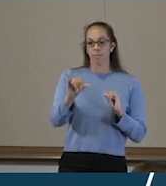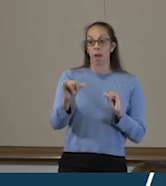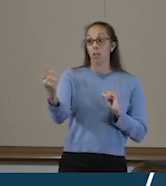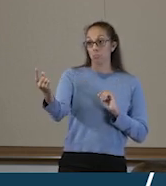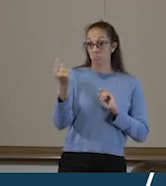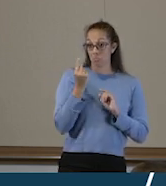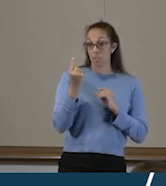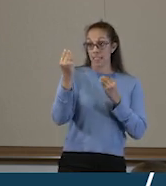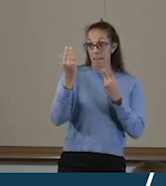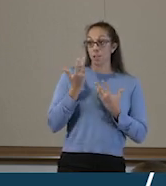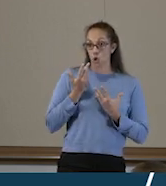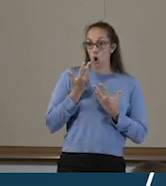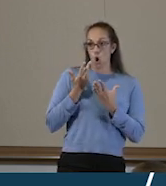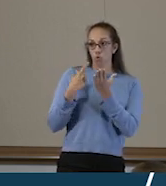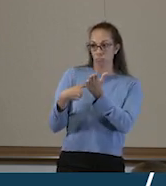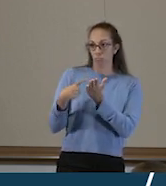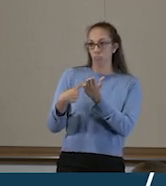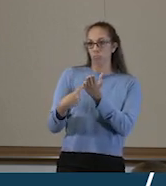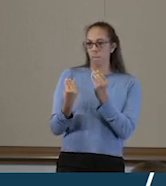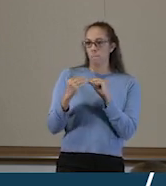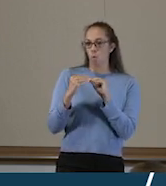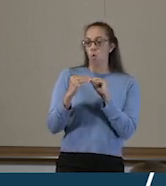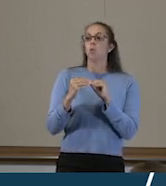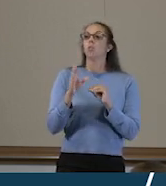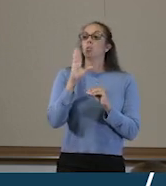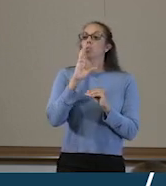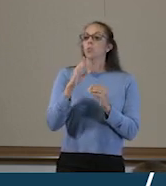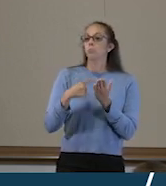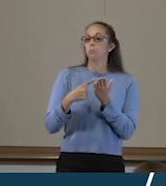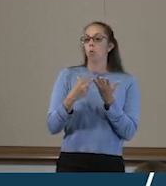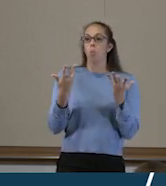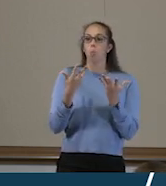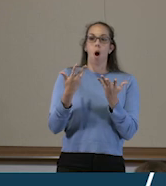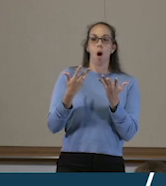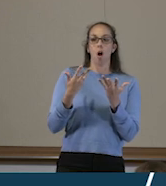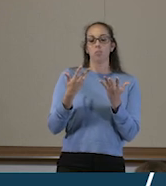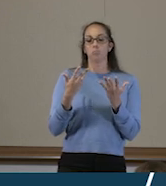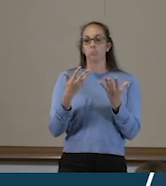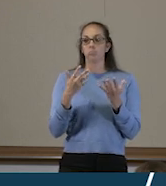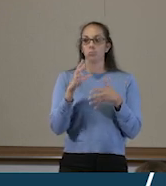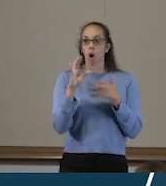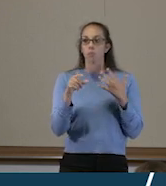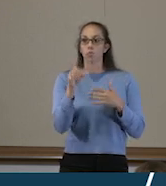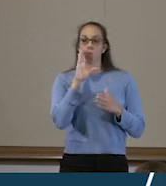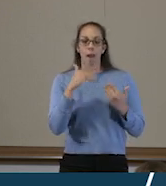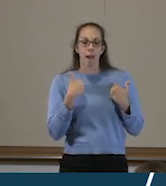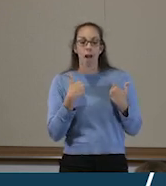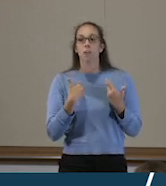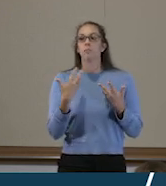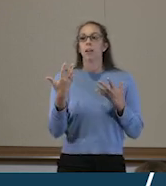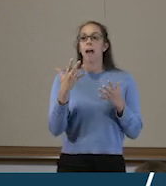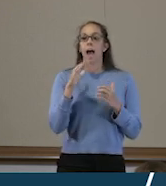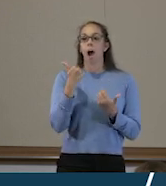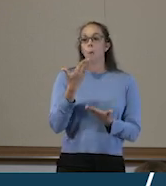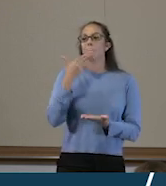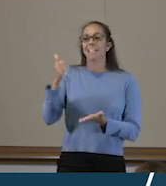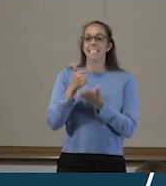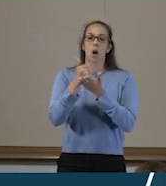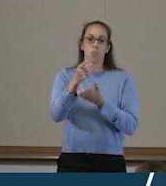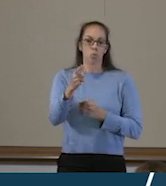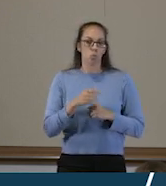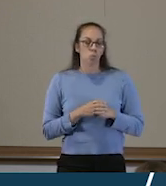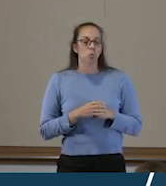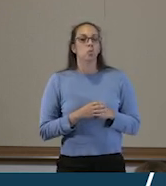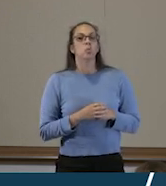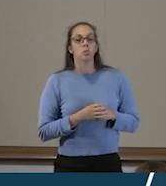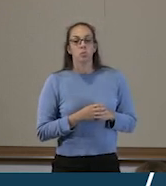have that initial conversation, we'll talk about kind of what the needs are and how you can best be helped. Okay. And